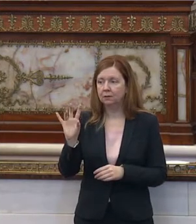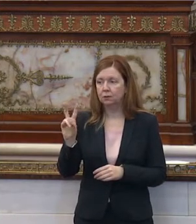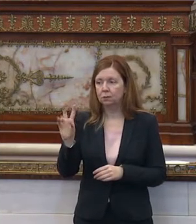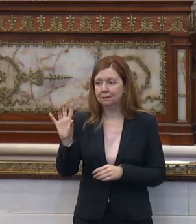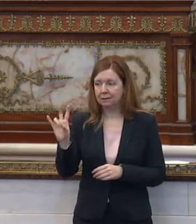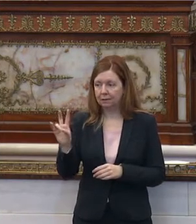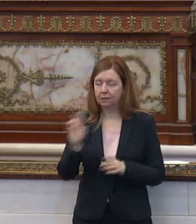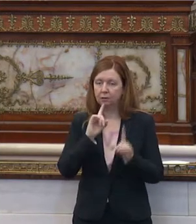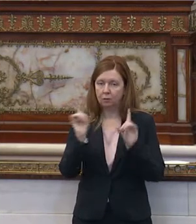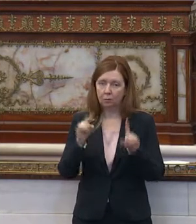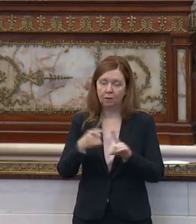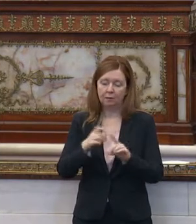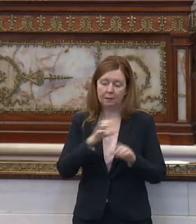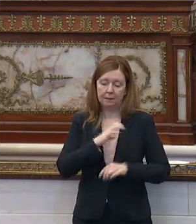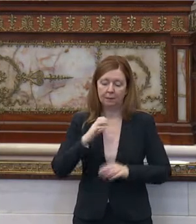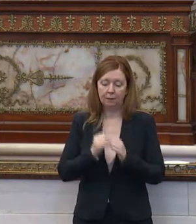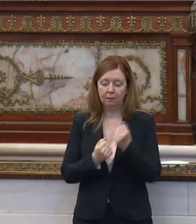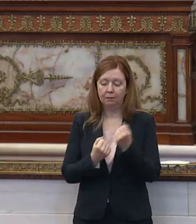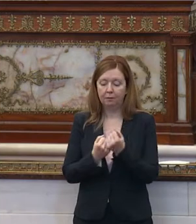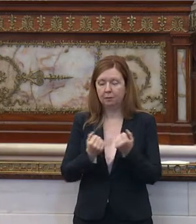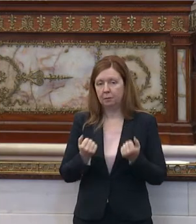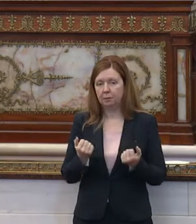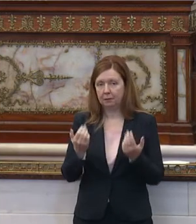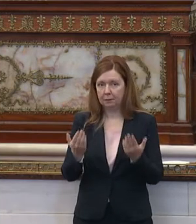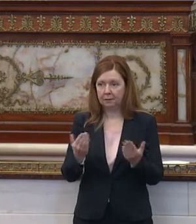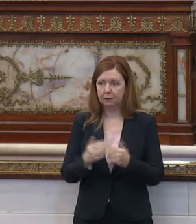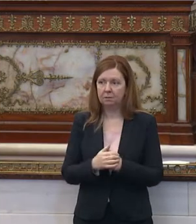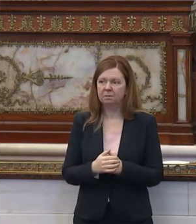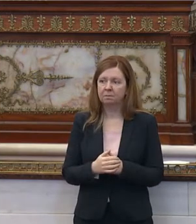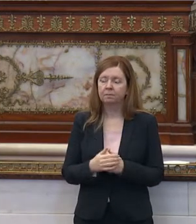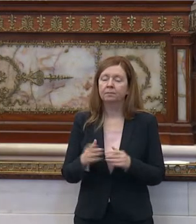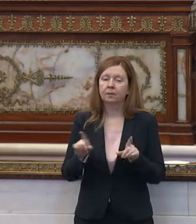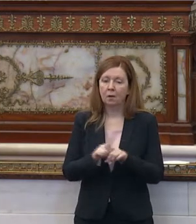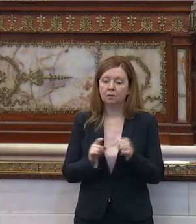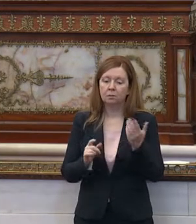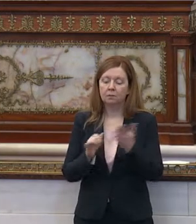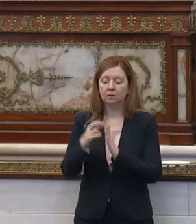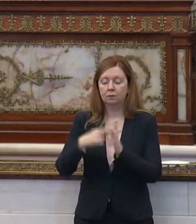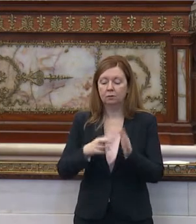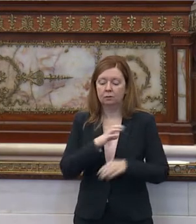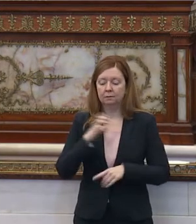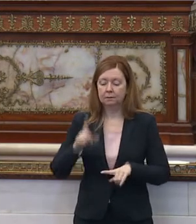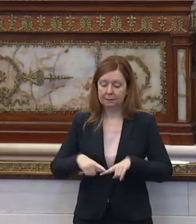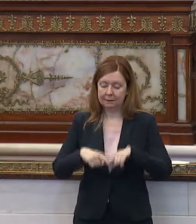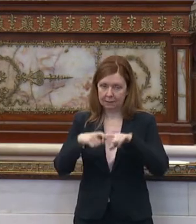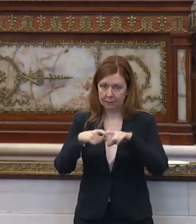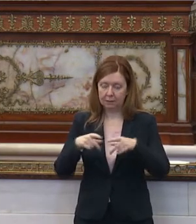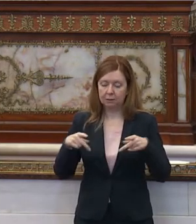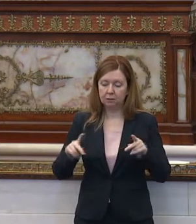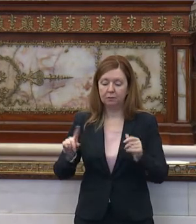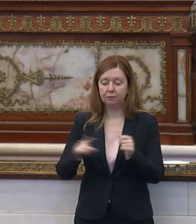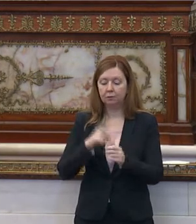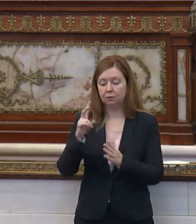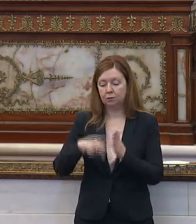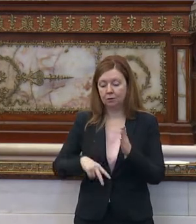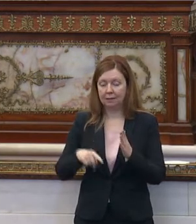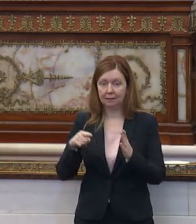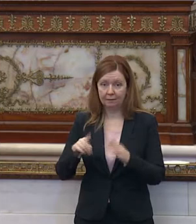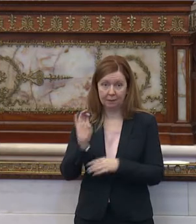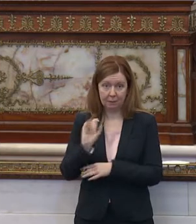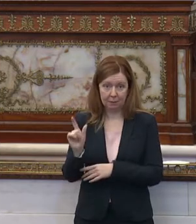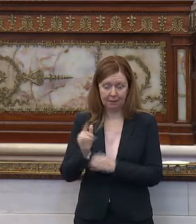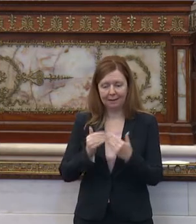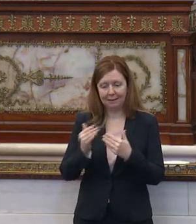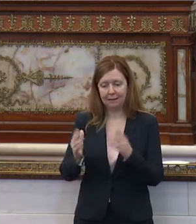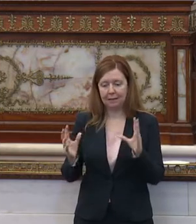210827 be reported from this committee with a favorable recommendation, and further move that the rules of council be suspended as to permit the first reading of this bill